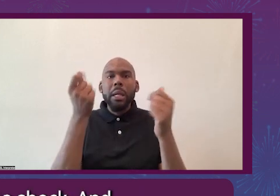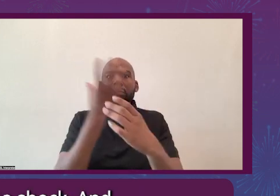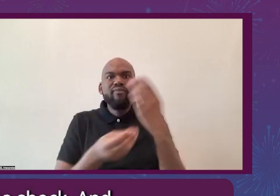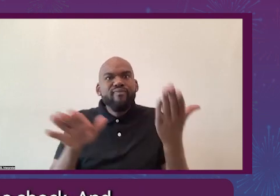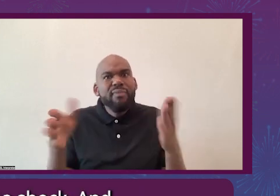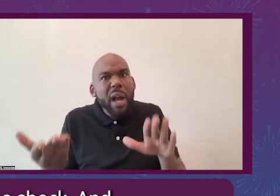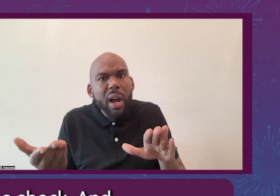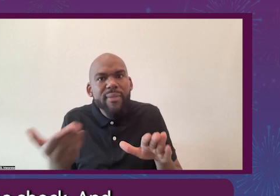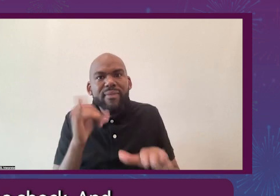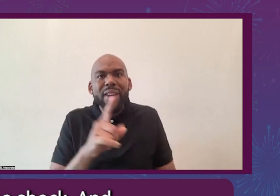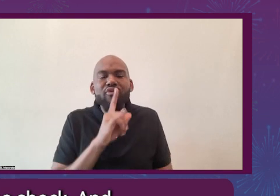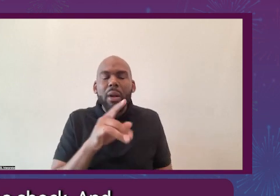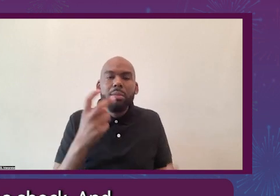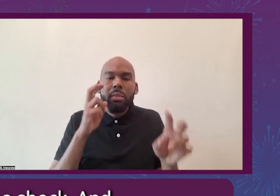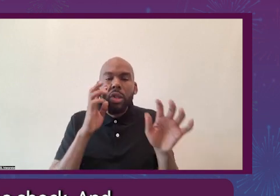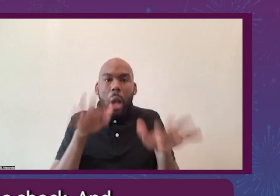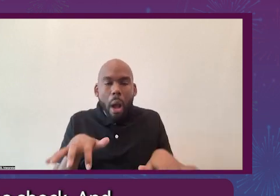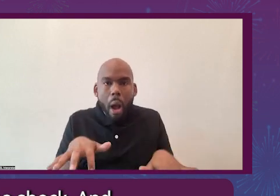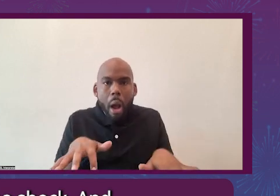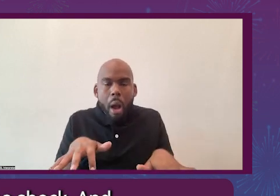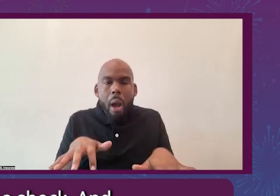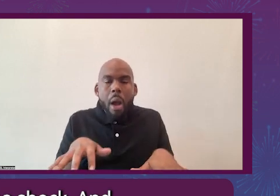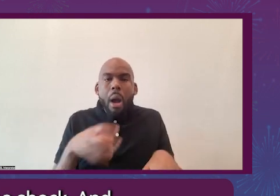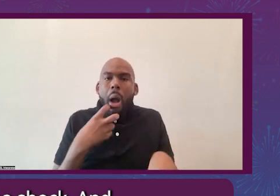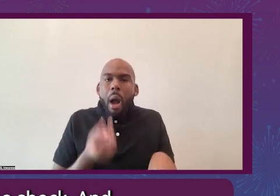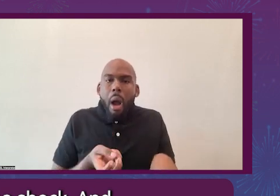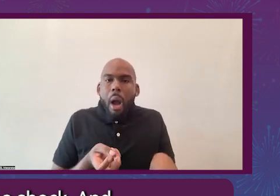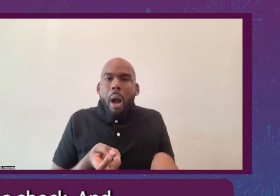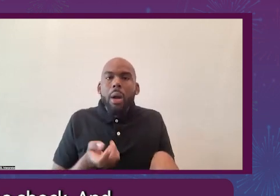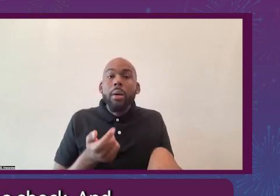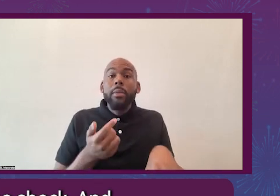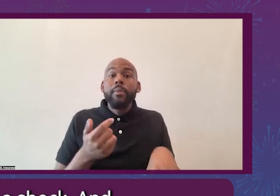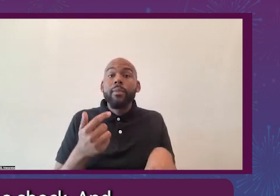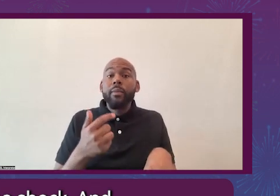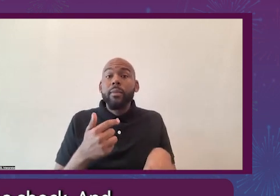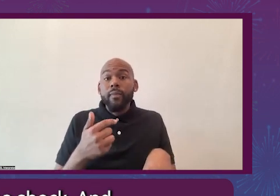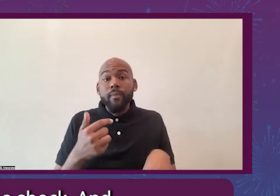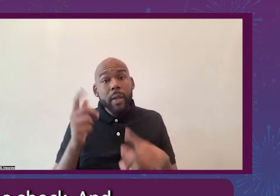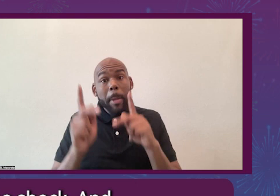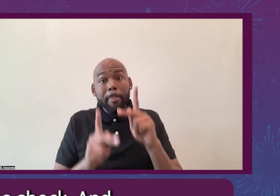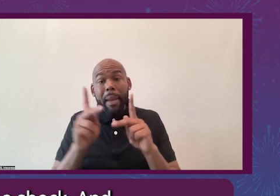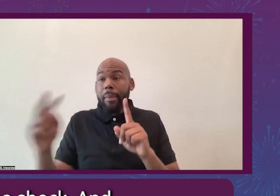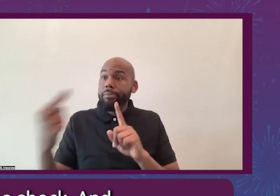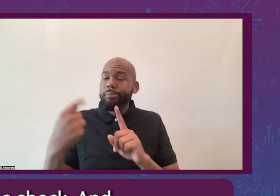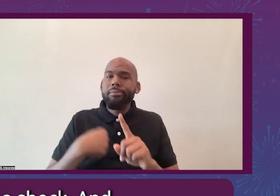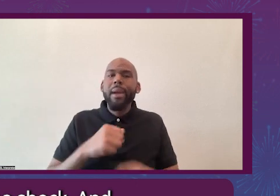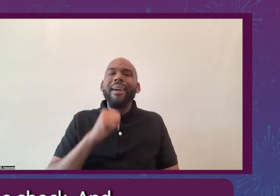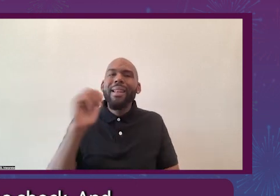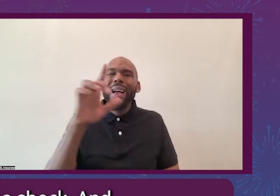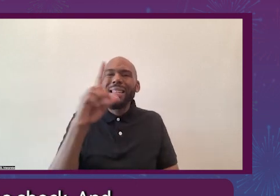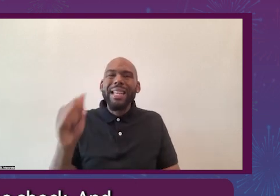then Ed suddenly died. That was really a shock. And I was perceived as